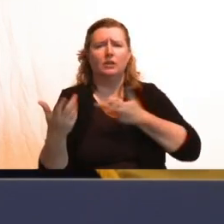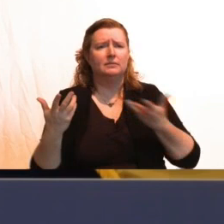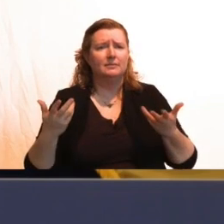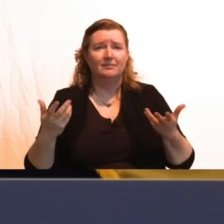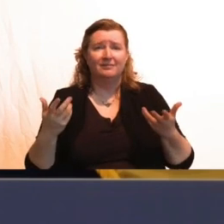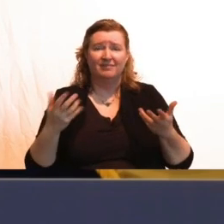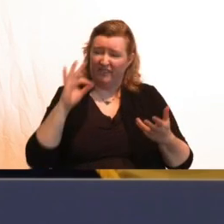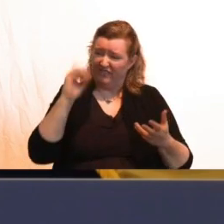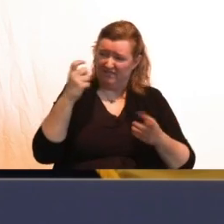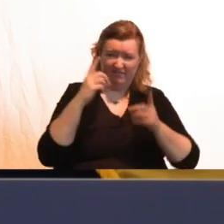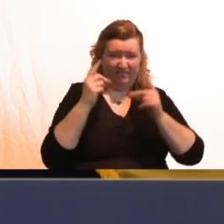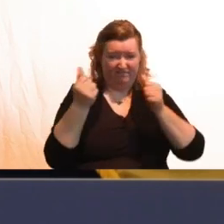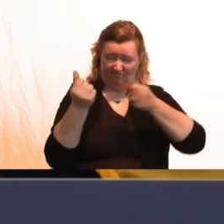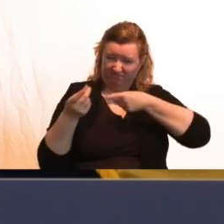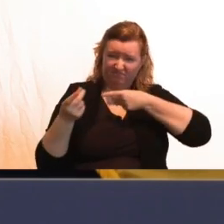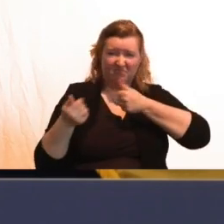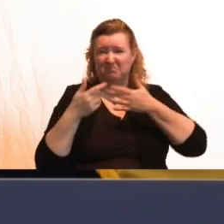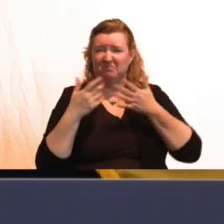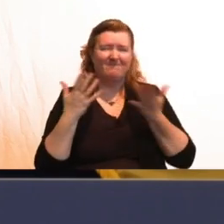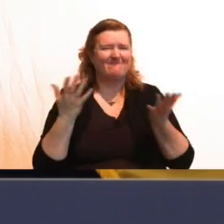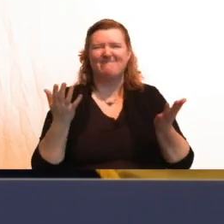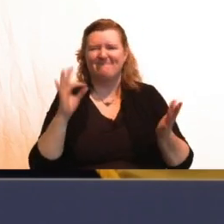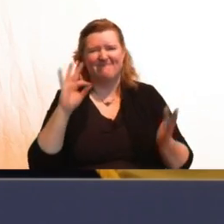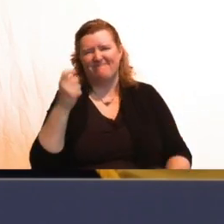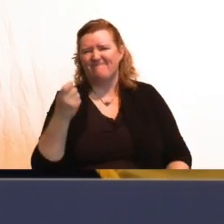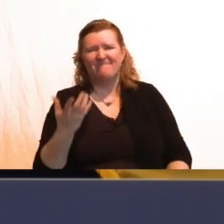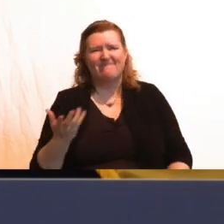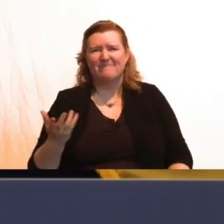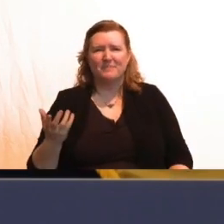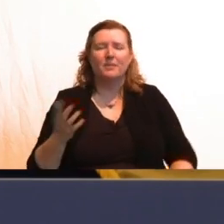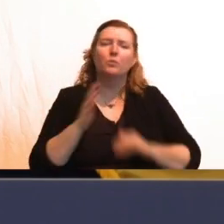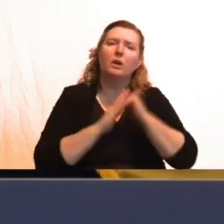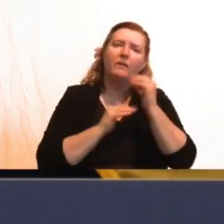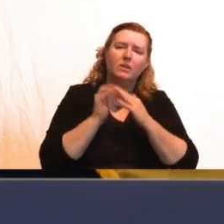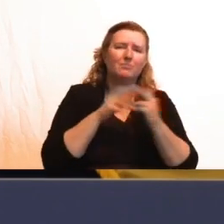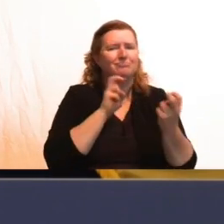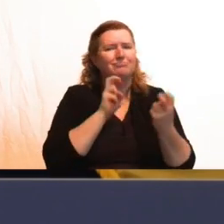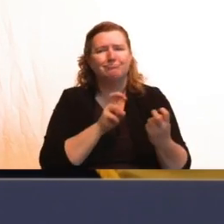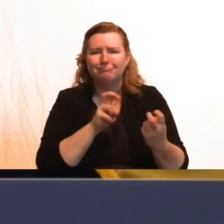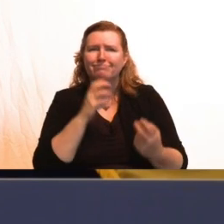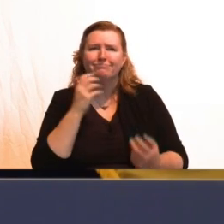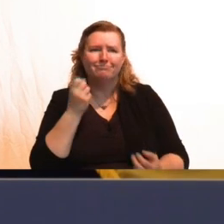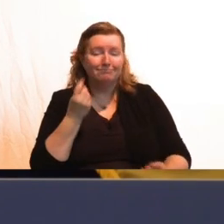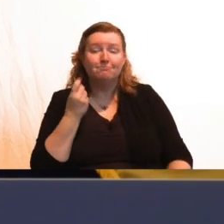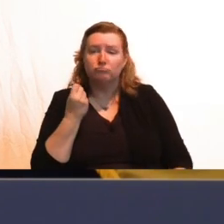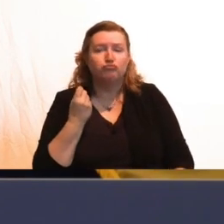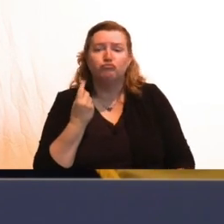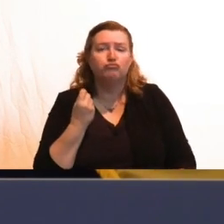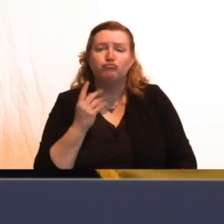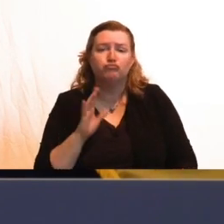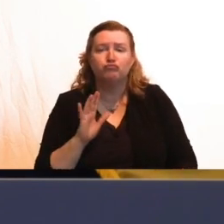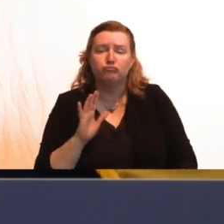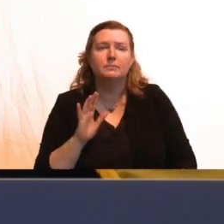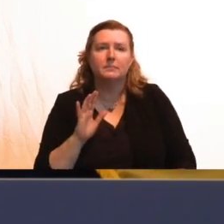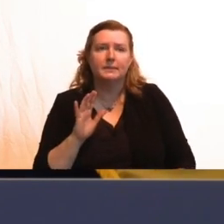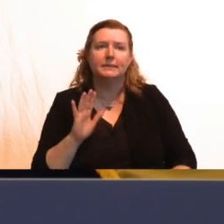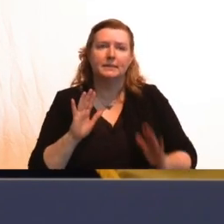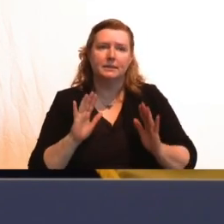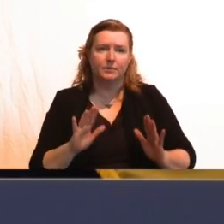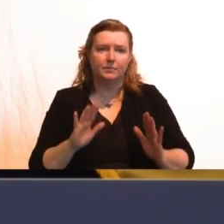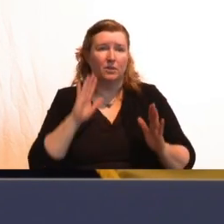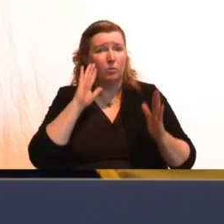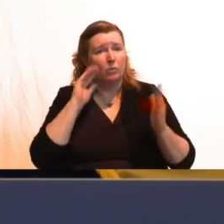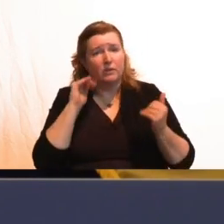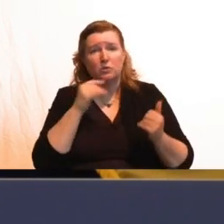think we'll have the unemployment function back in our one-stops effective, I think, March 28th of this month, so three weeks